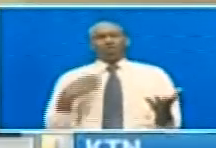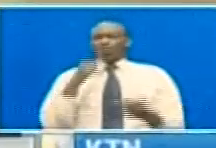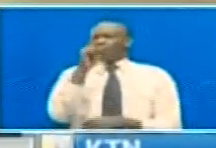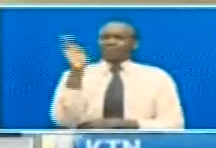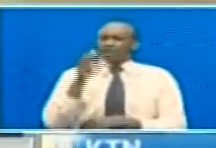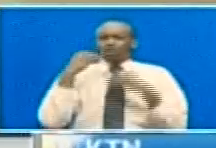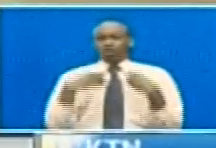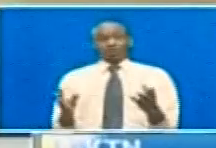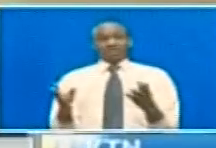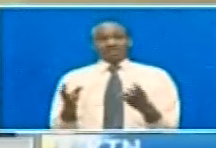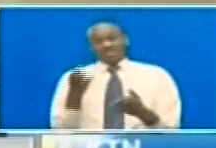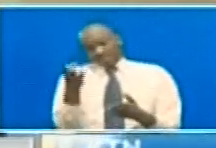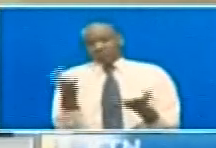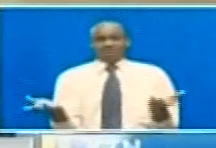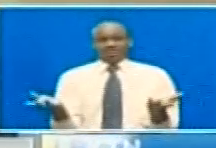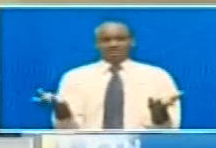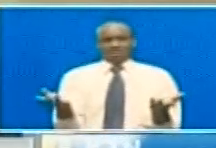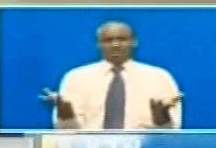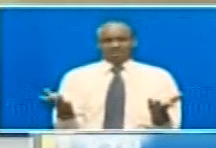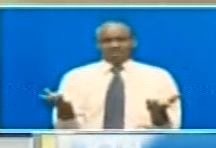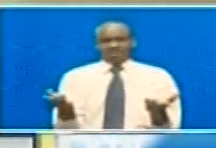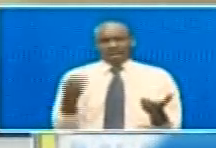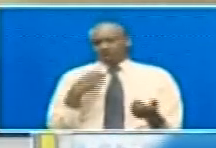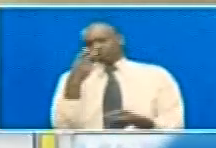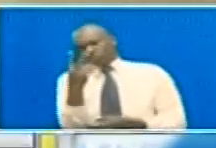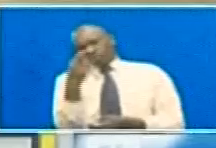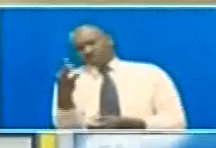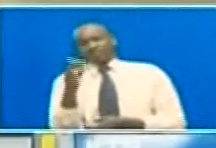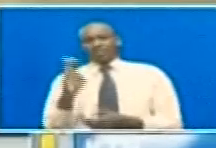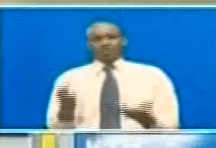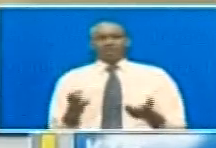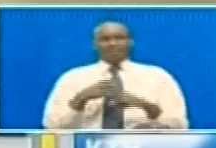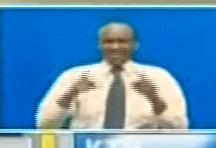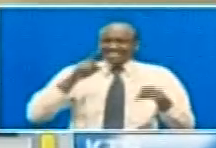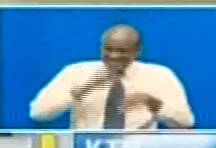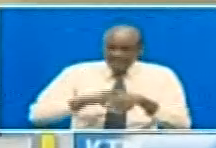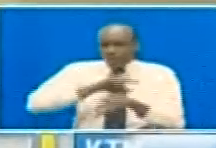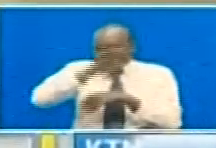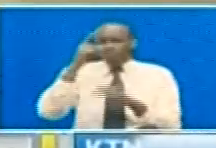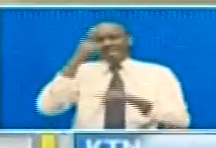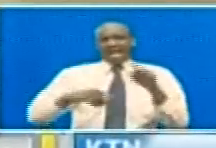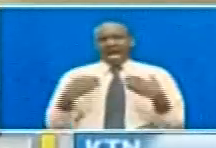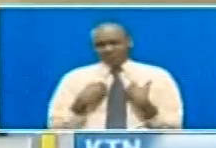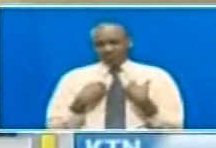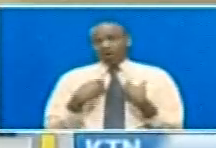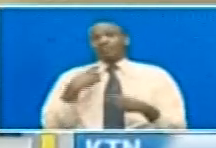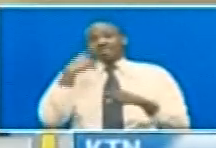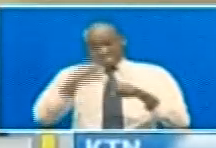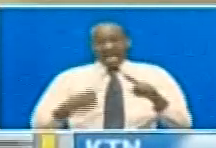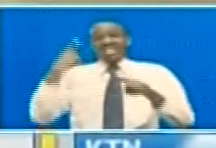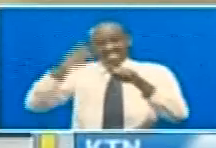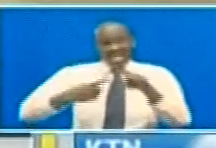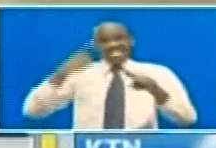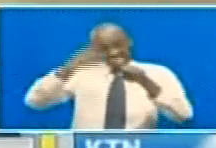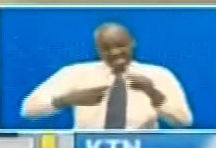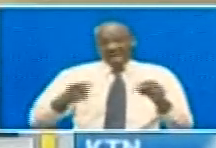getting lost there, the odd other 200-300 million getting all there. When they all add up in a year, and then after a year, into the several